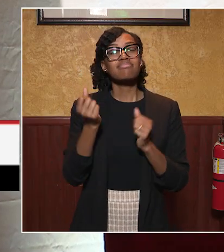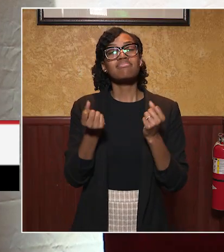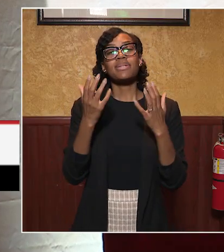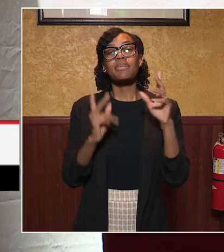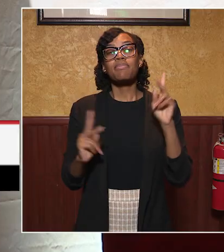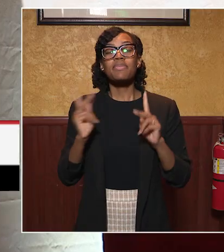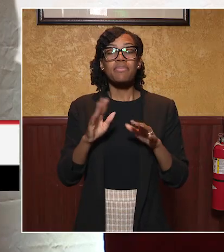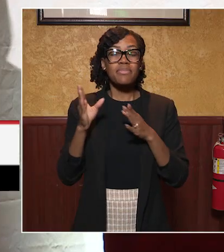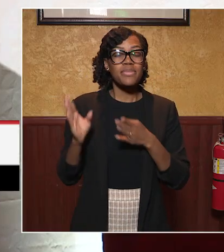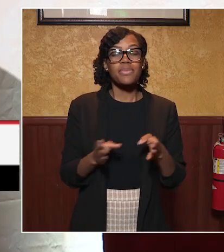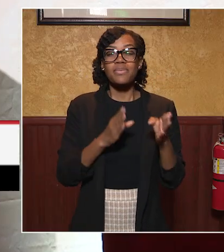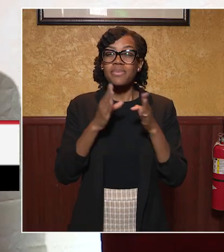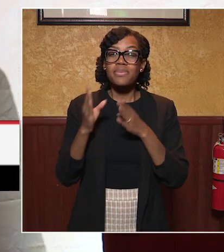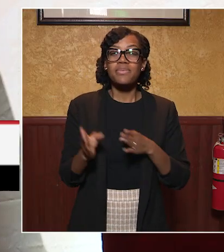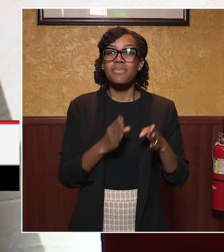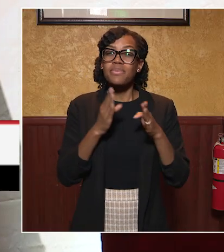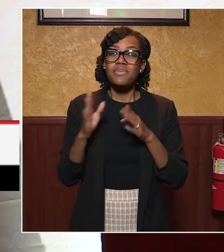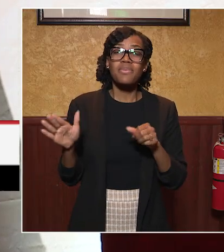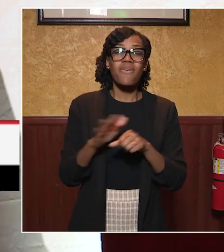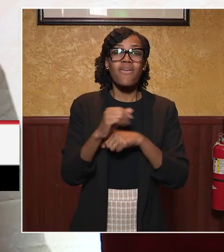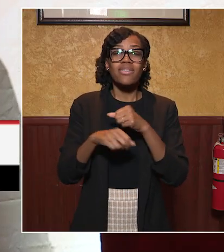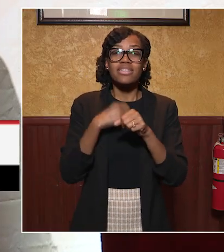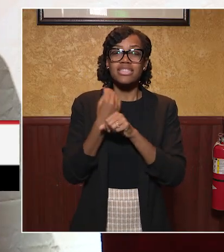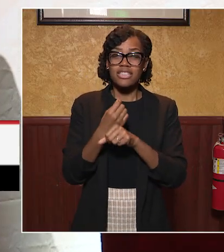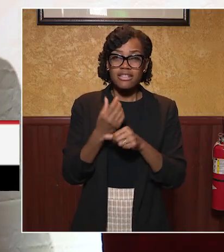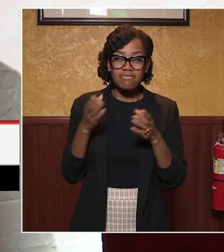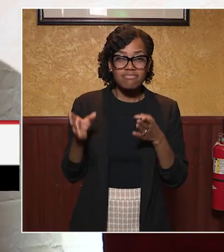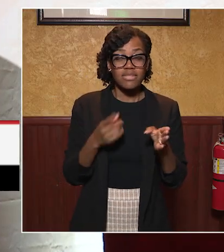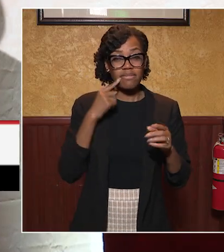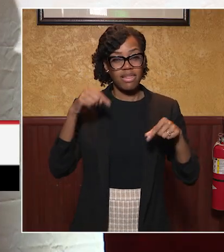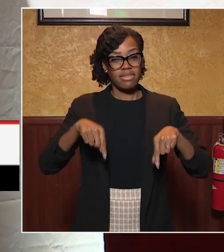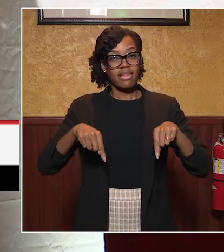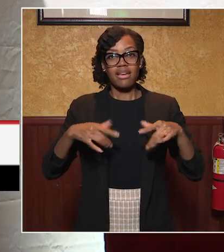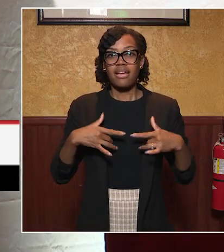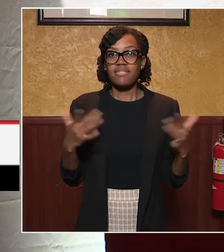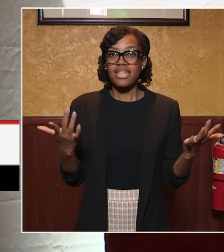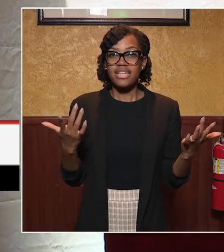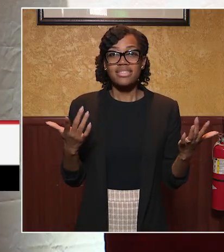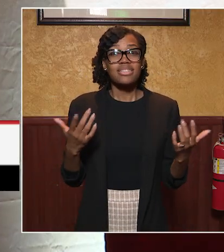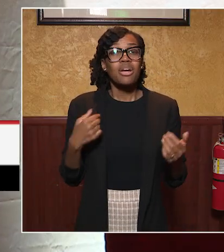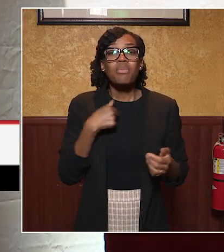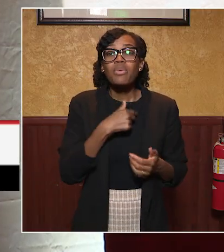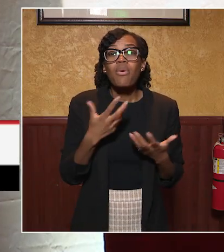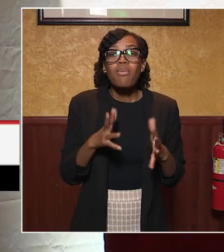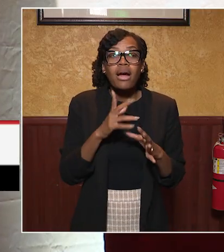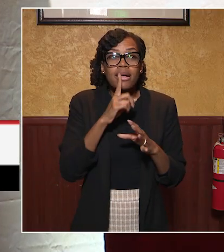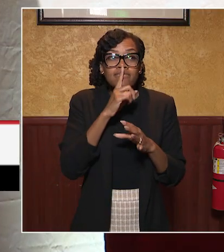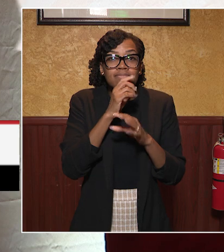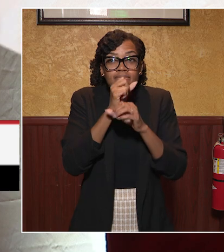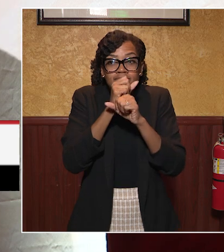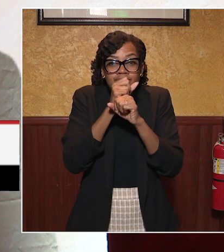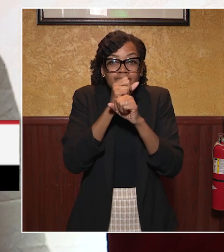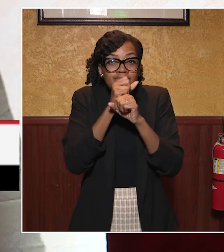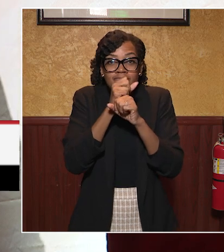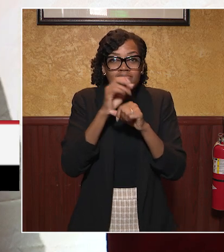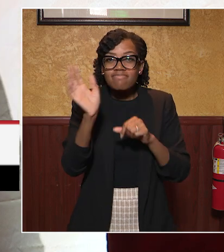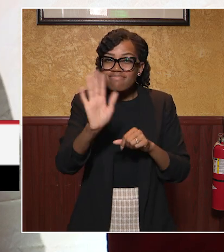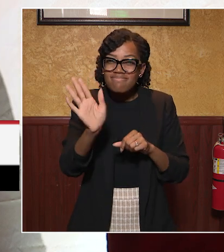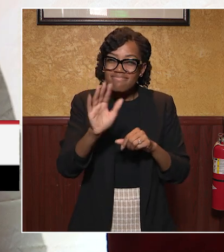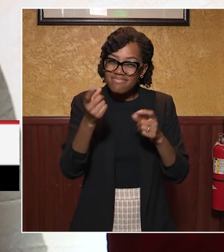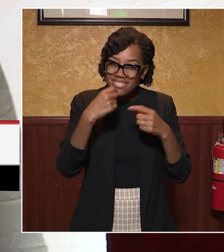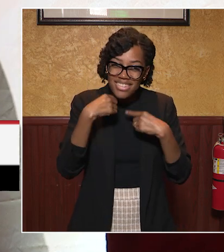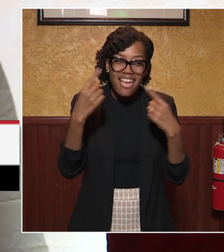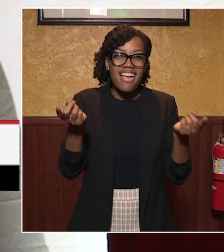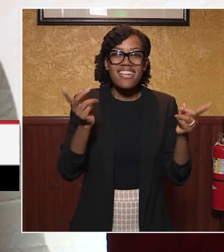getting ready for these events. So we don't want to keep this a secret, do we? We want a lot